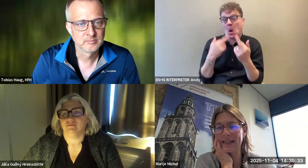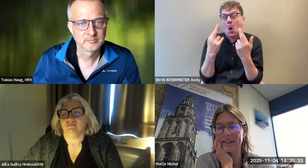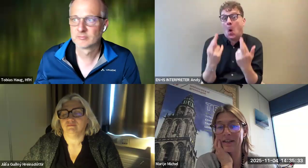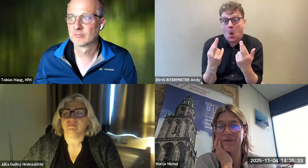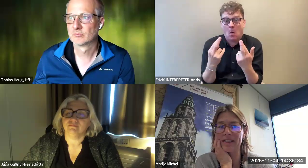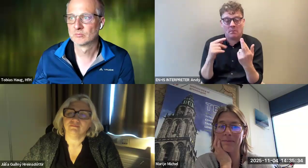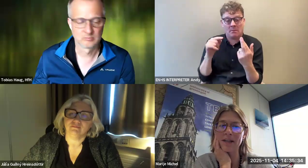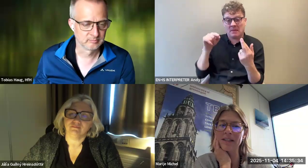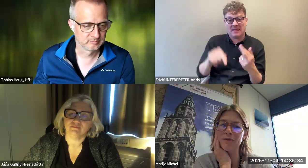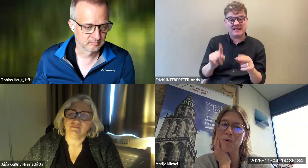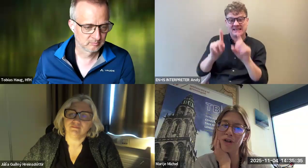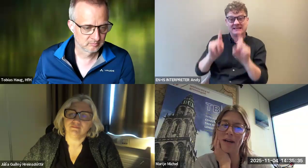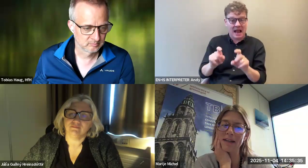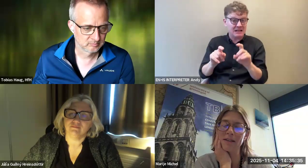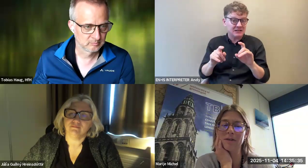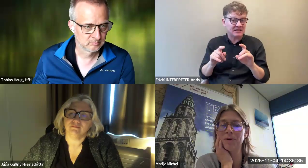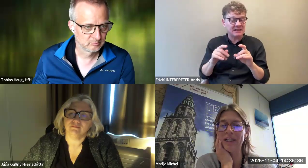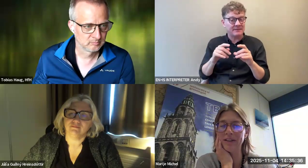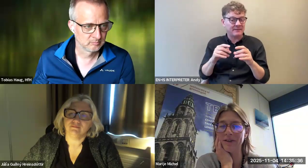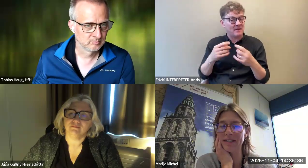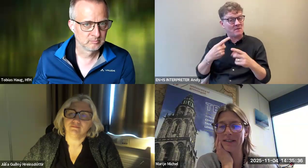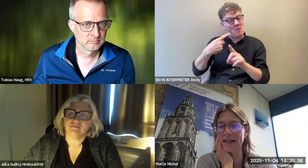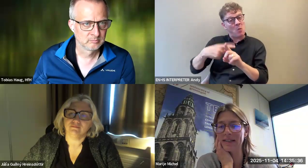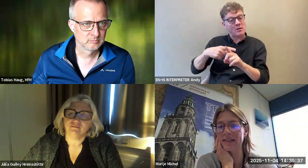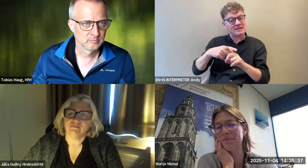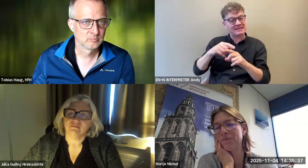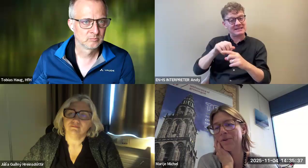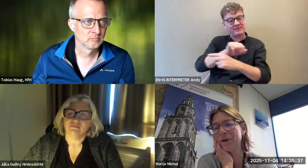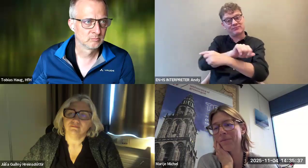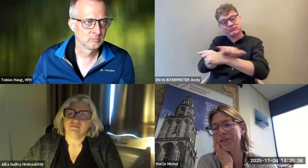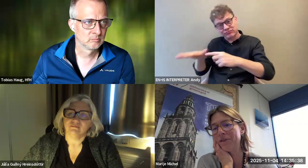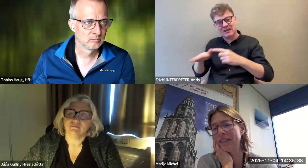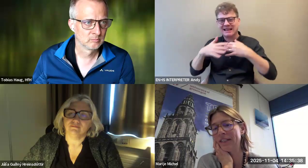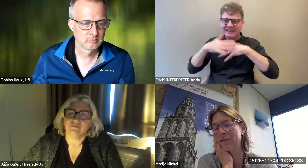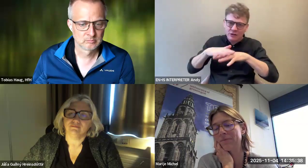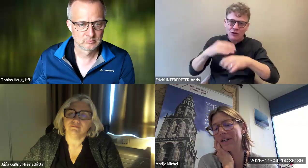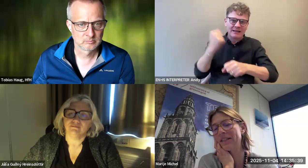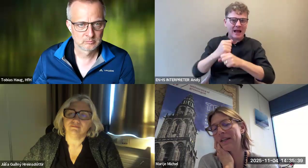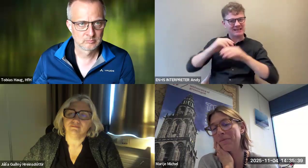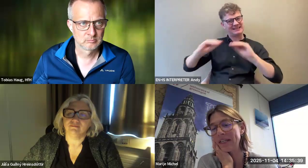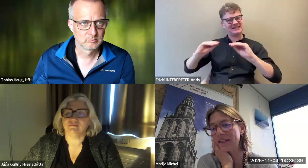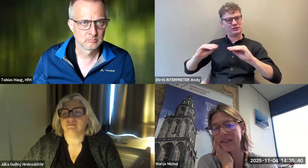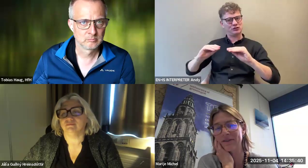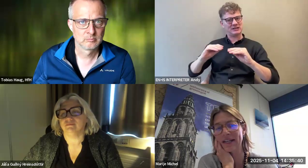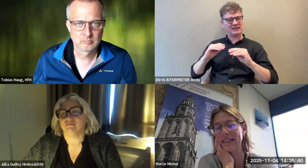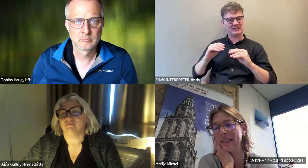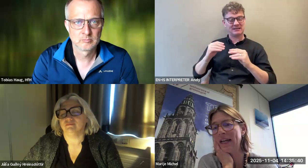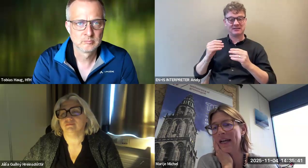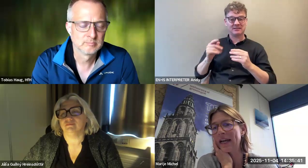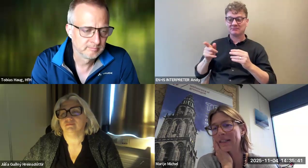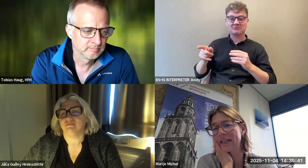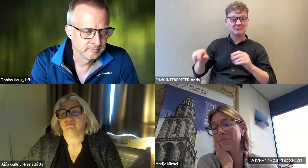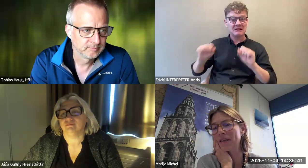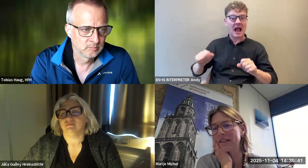of testing actually creates a positive washback, so that more integrated tasks and more opportunities to express opinions in